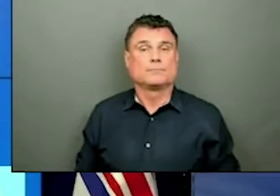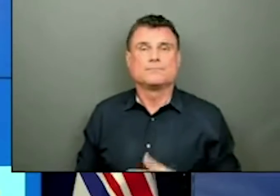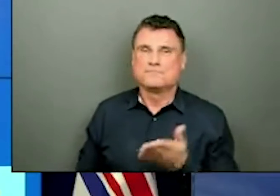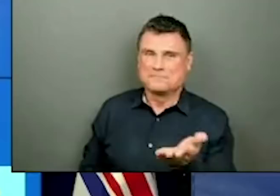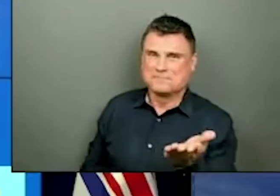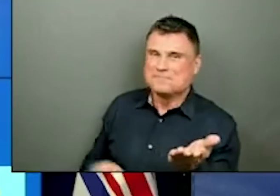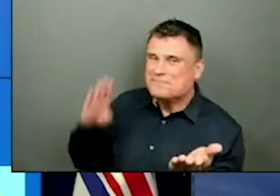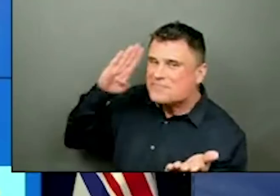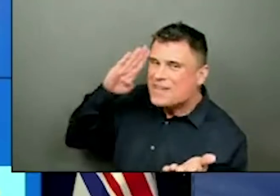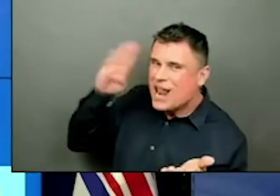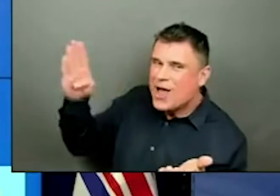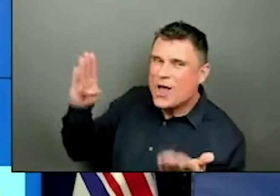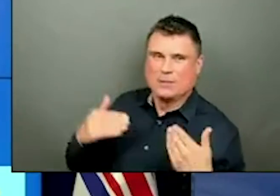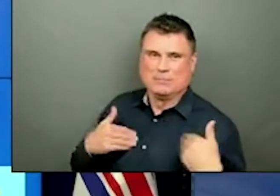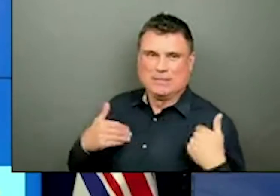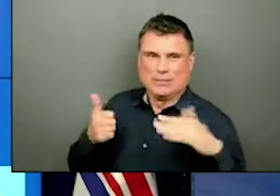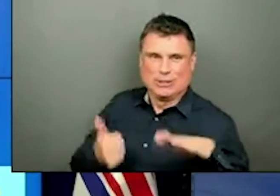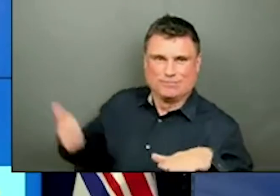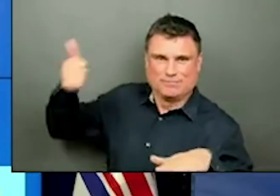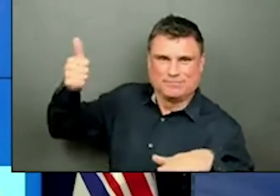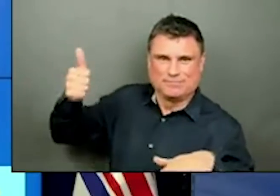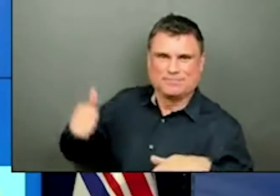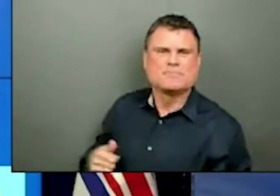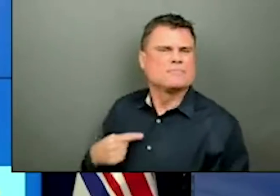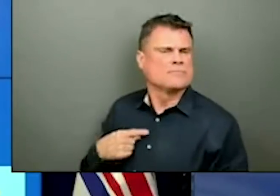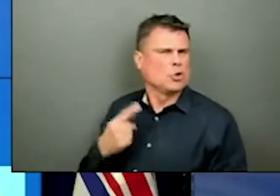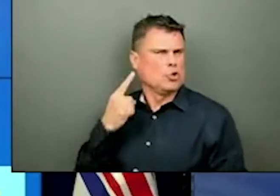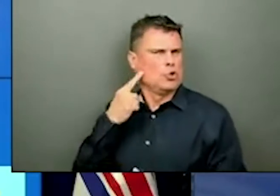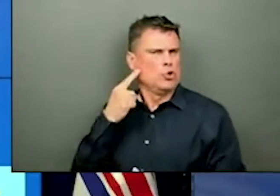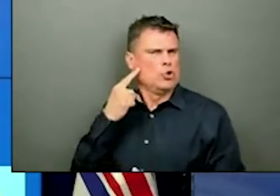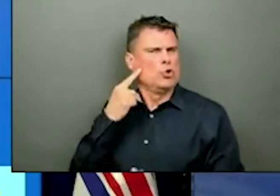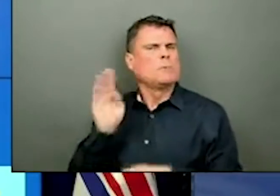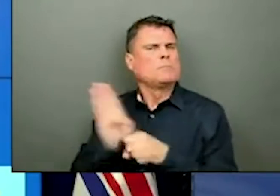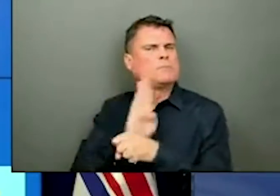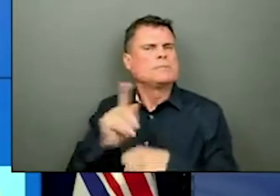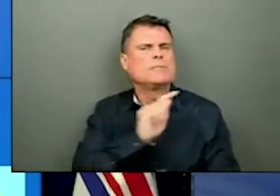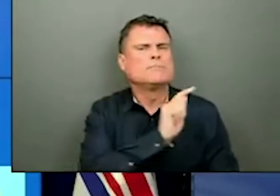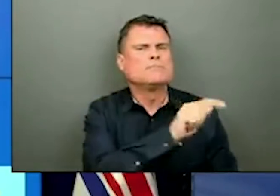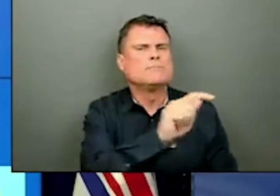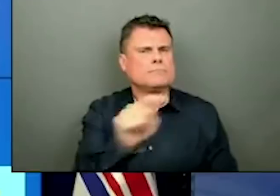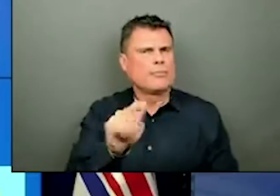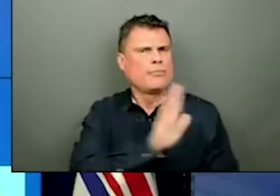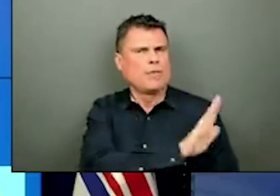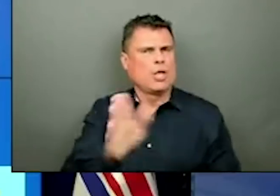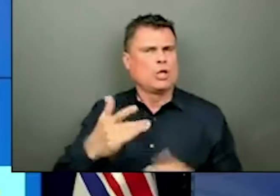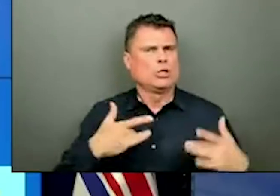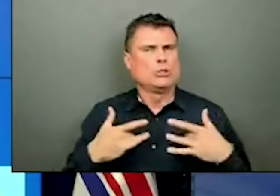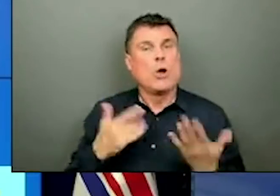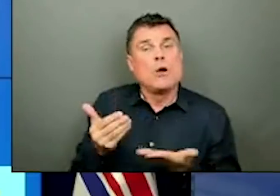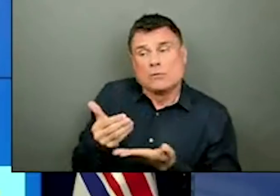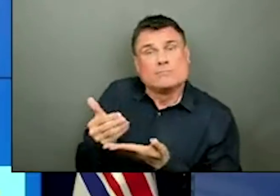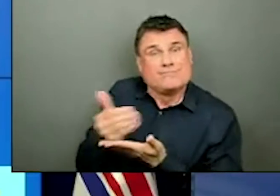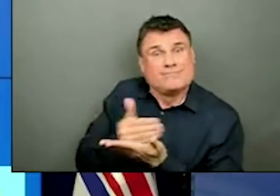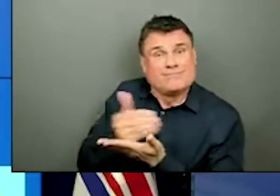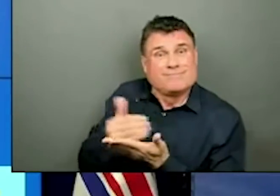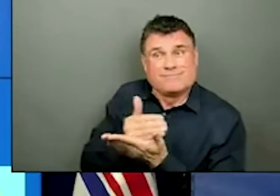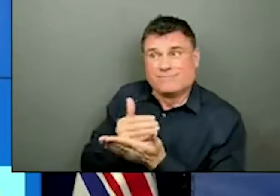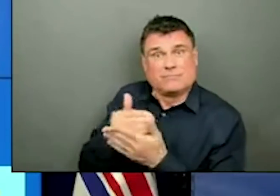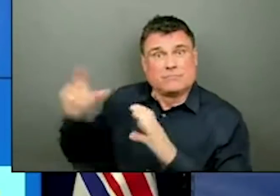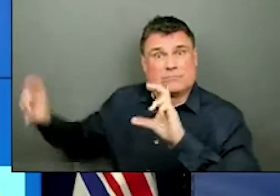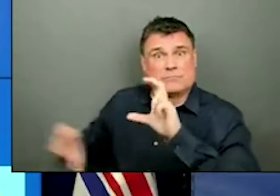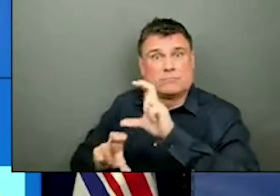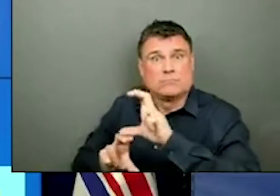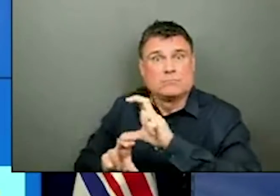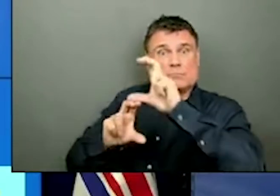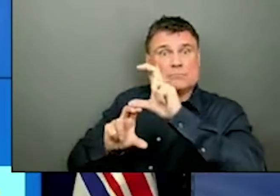Hi, Minister. One thing I've heard from businesses this morning is they're concerned that the wage subsidy program is scheduled to end in June.